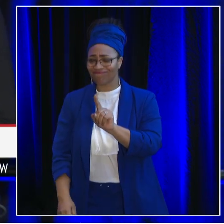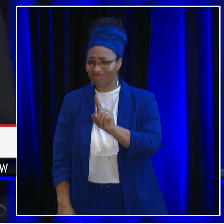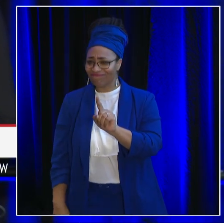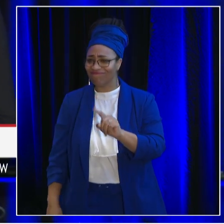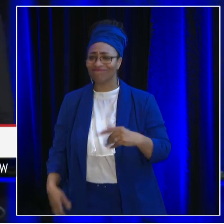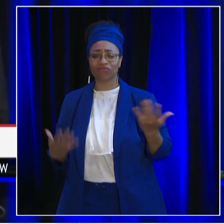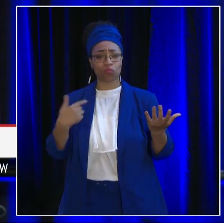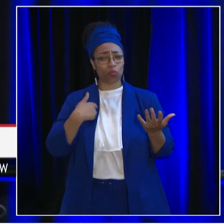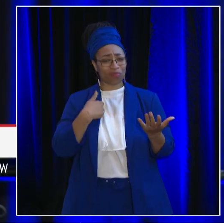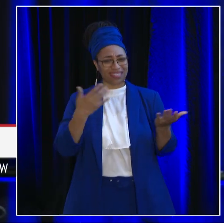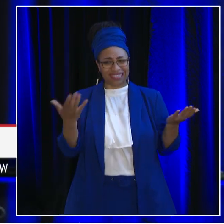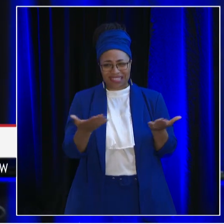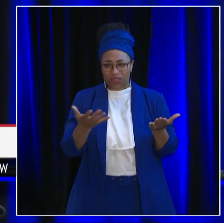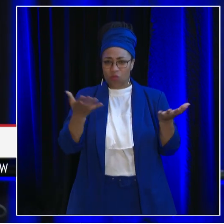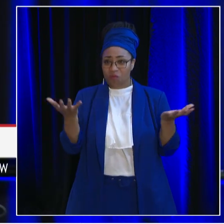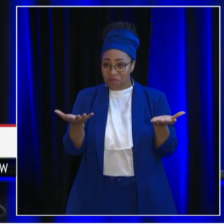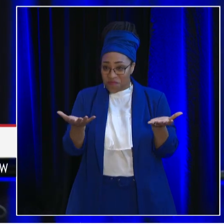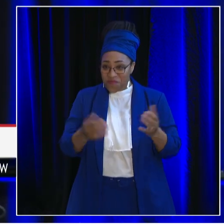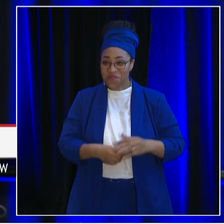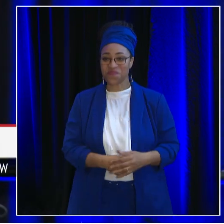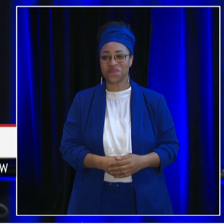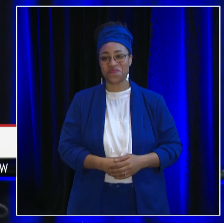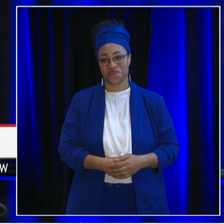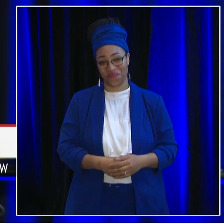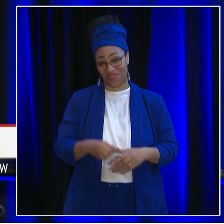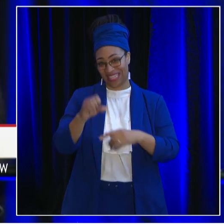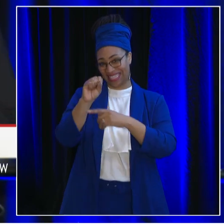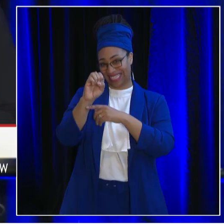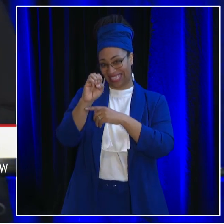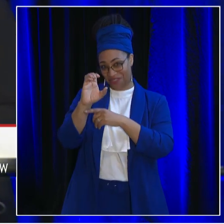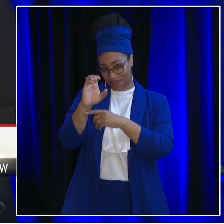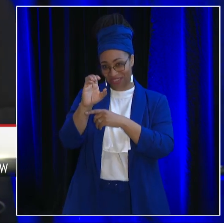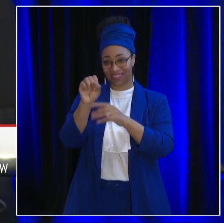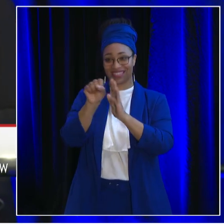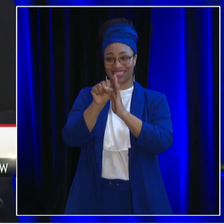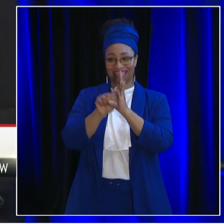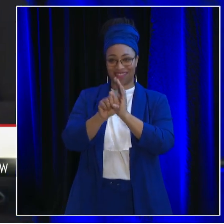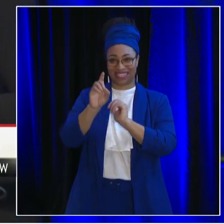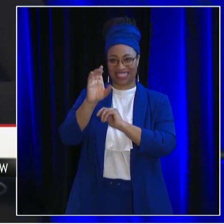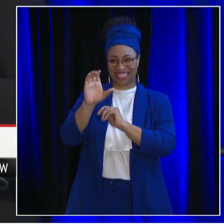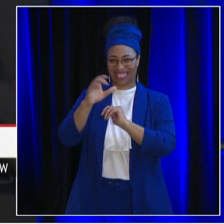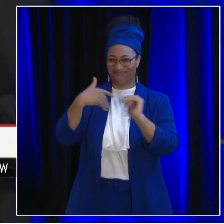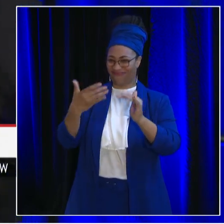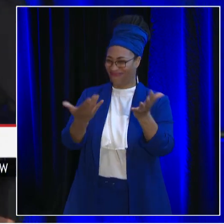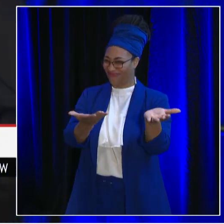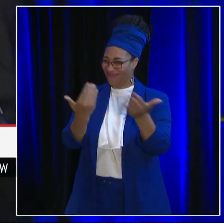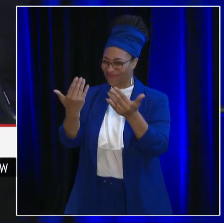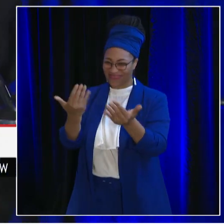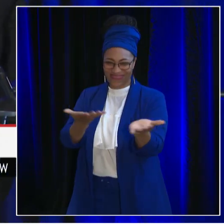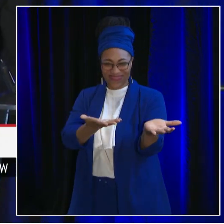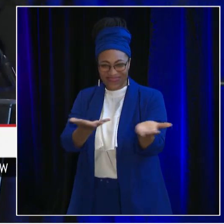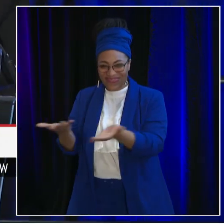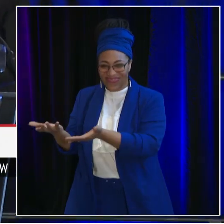of the District of Columbia, my good friend, my link sister, Kimberly Bassett.